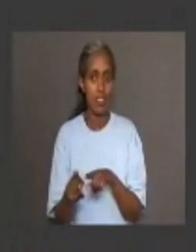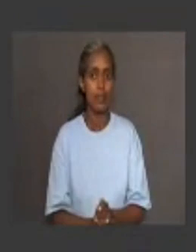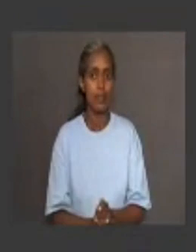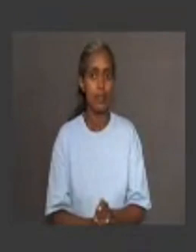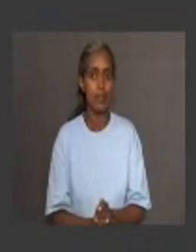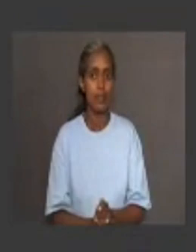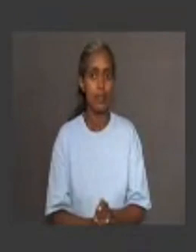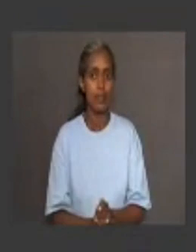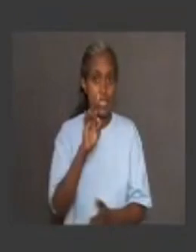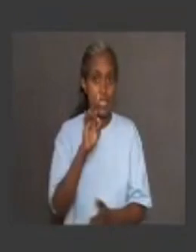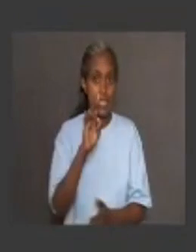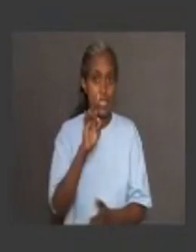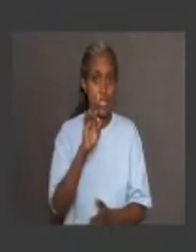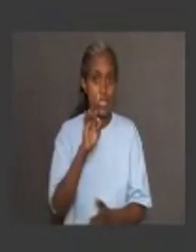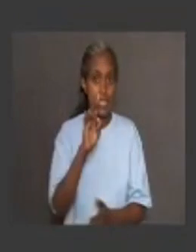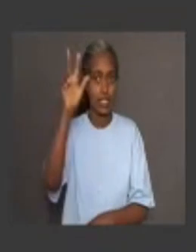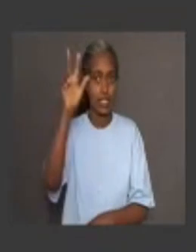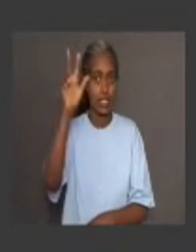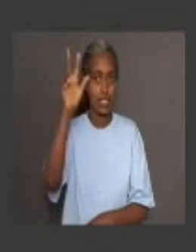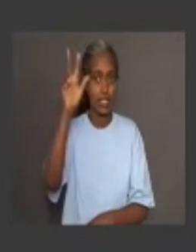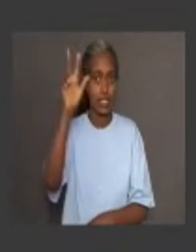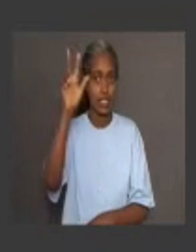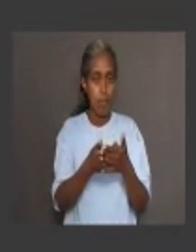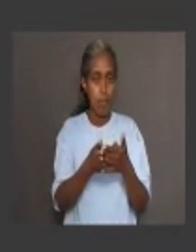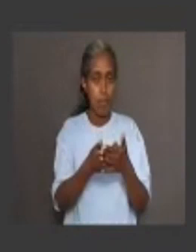7x cubed minus